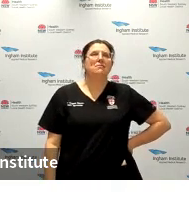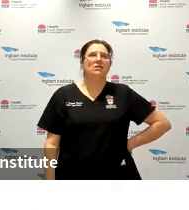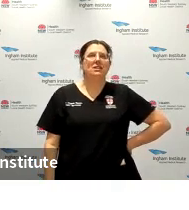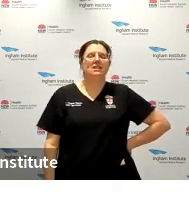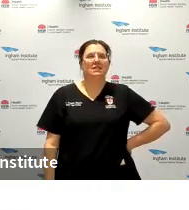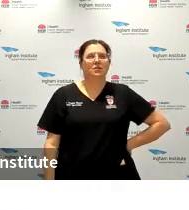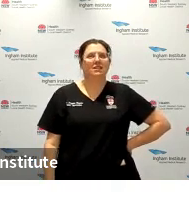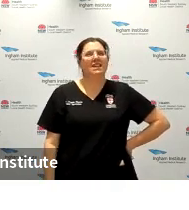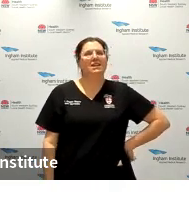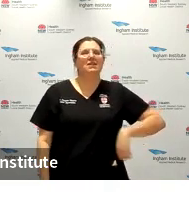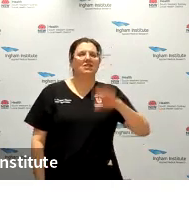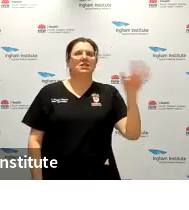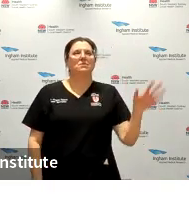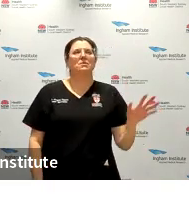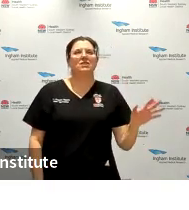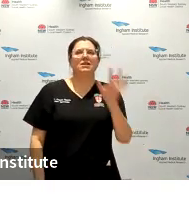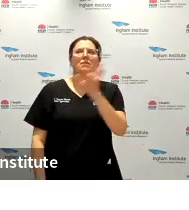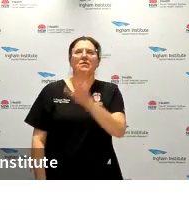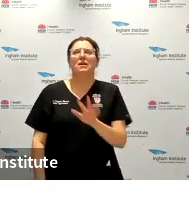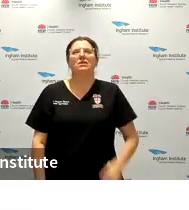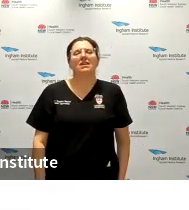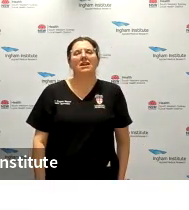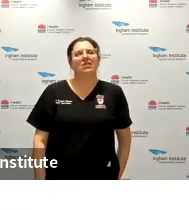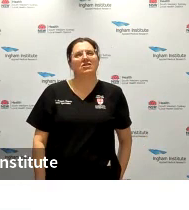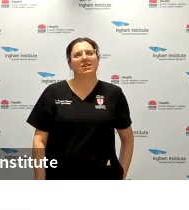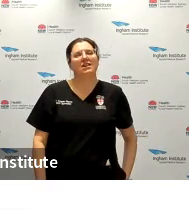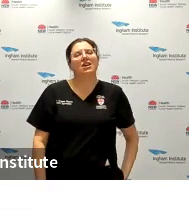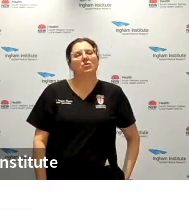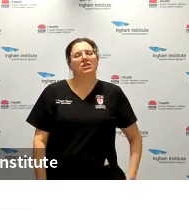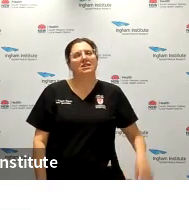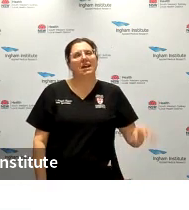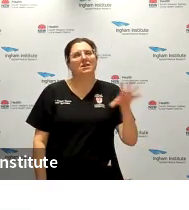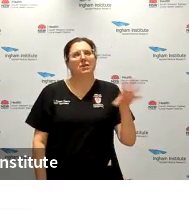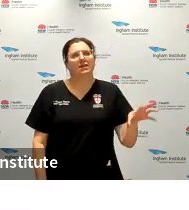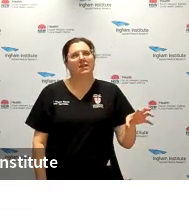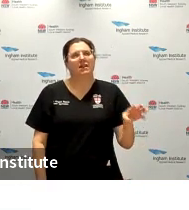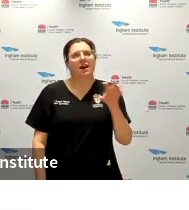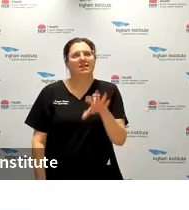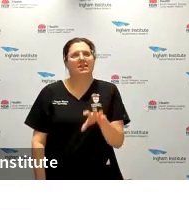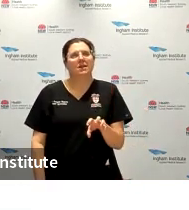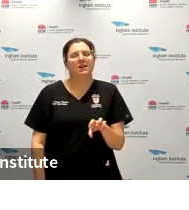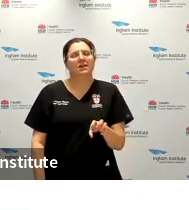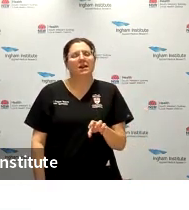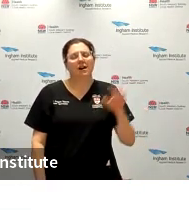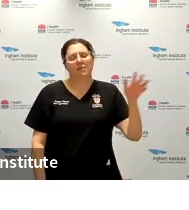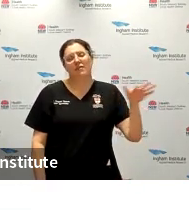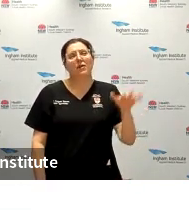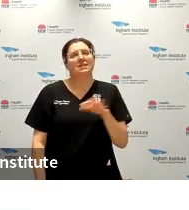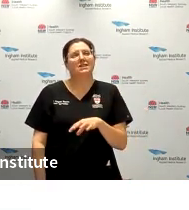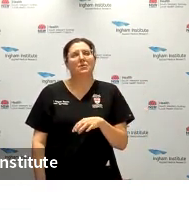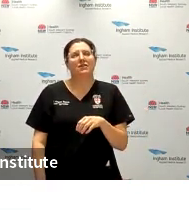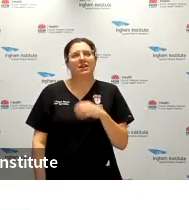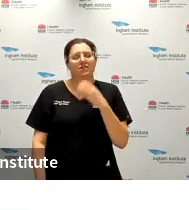It's as Daryl said, it's a multidisciplinary team, and that's just the pictures of some of the people in that structure there, which is aimed at bringing together academia